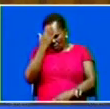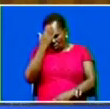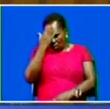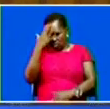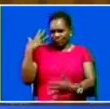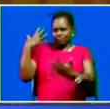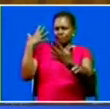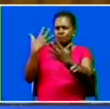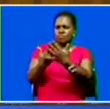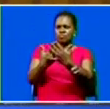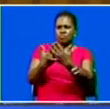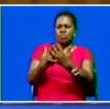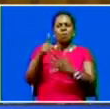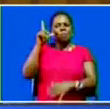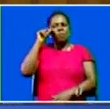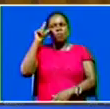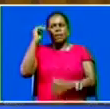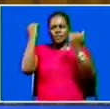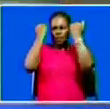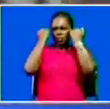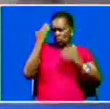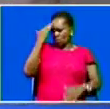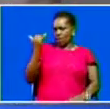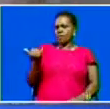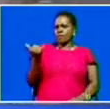Behind the dock at the Mombasa Law Courts, reason